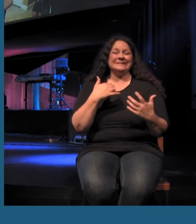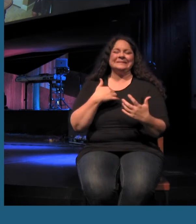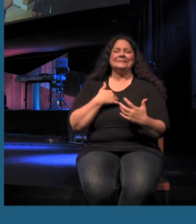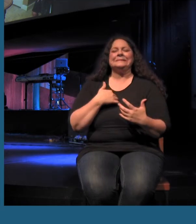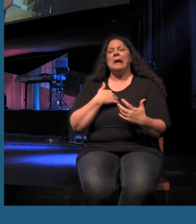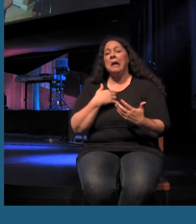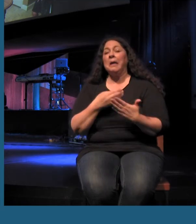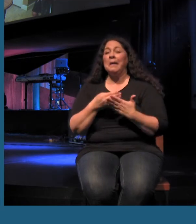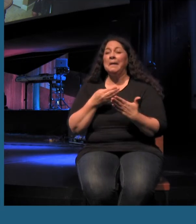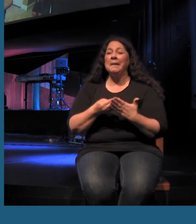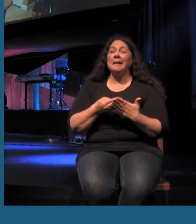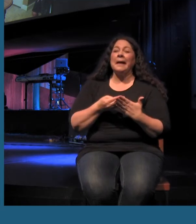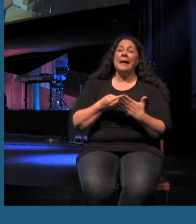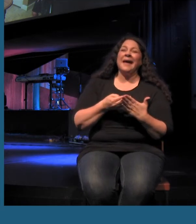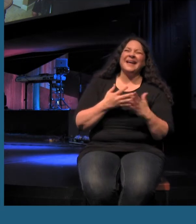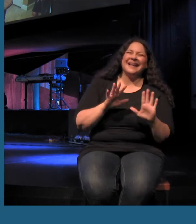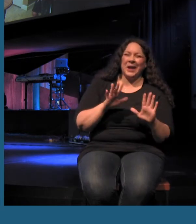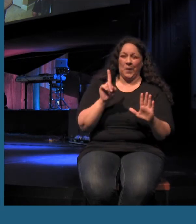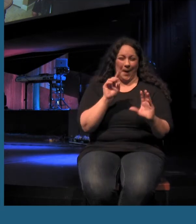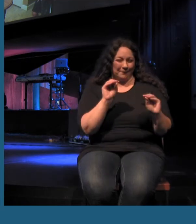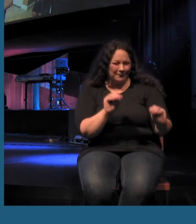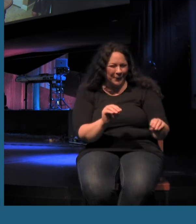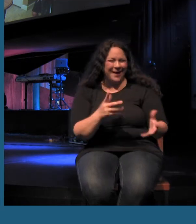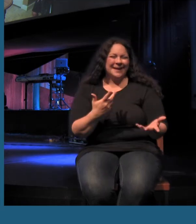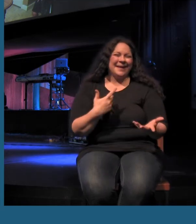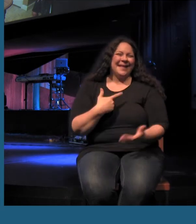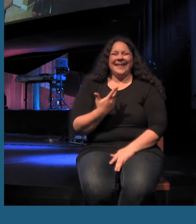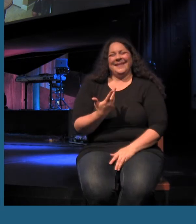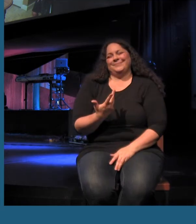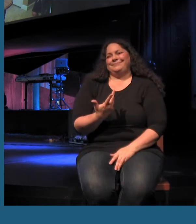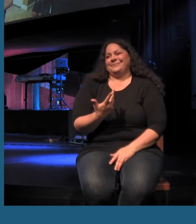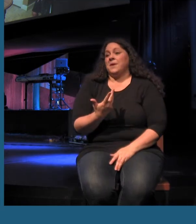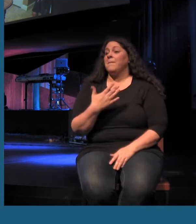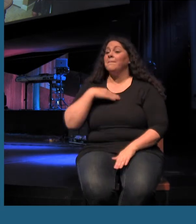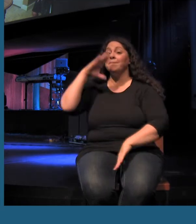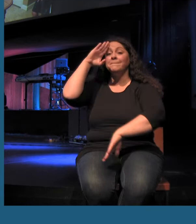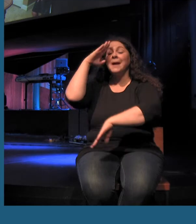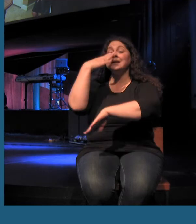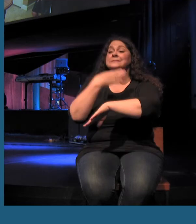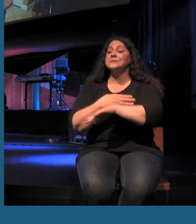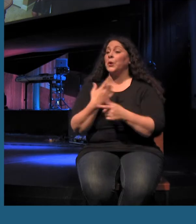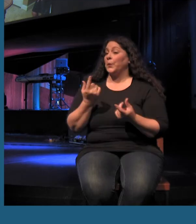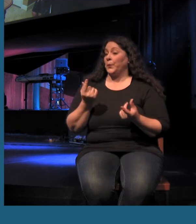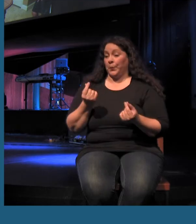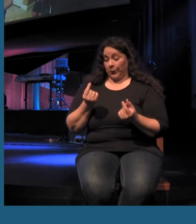ping pong table. We didn't really have a place for it. And so here's what Ethan did. If you